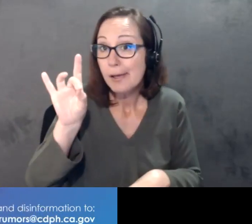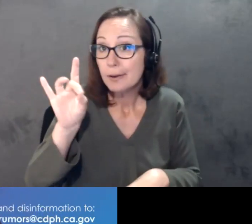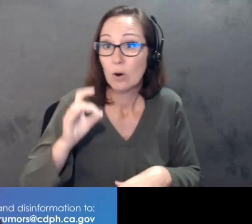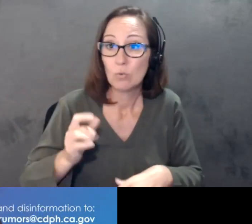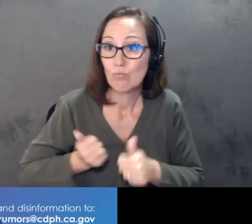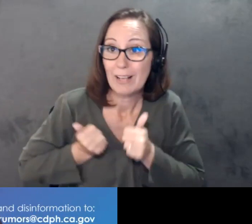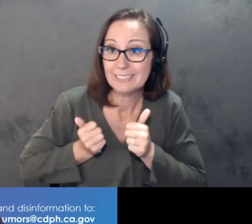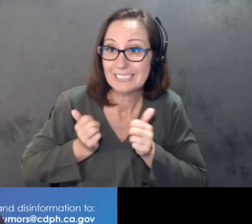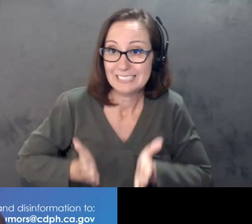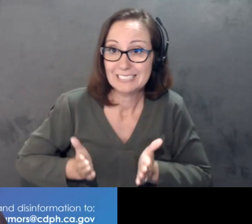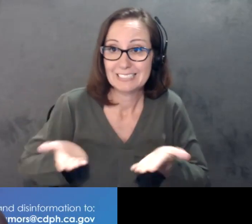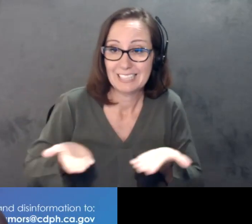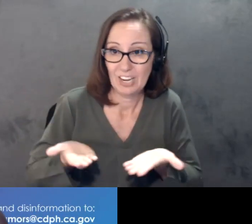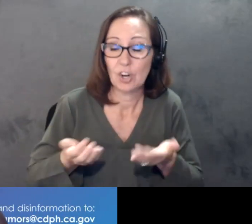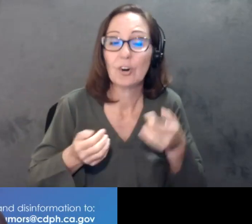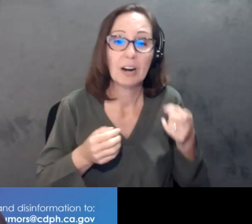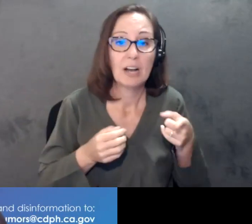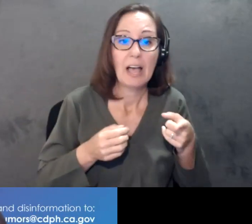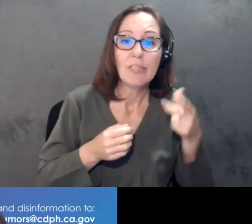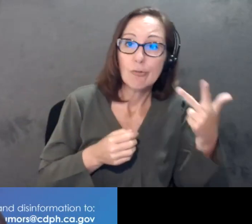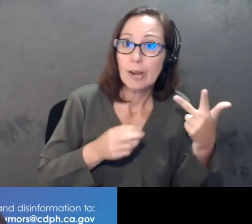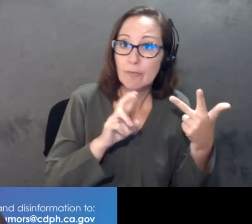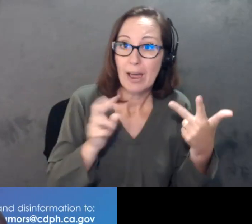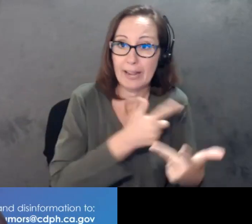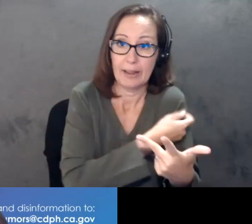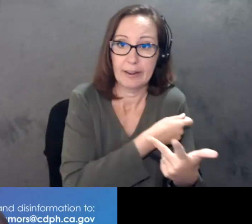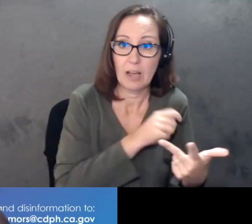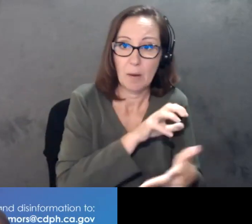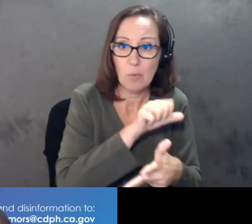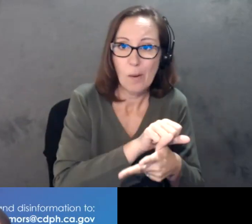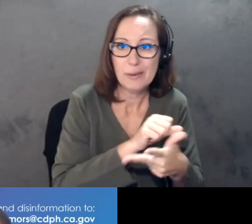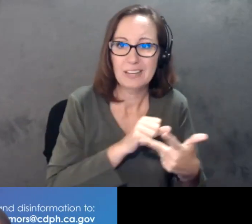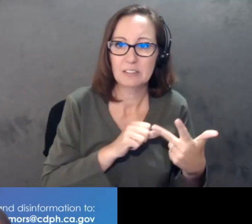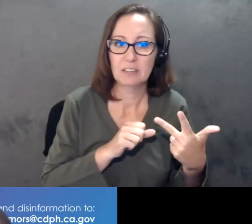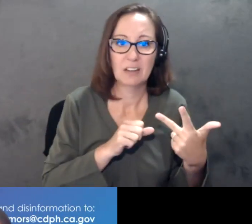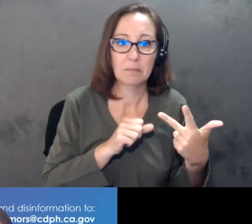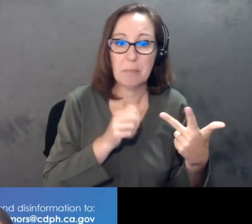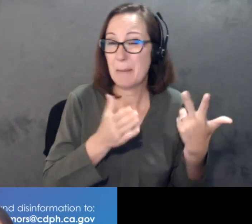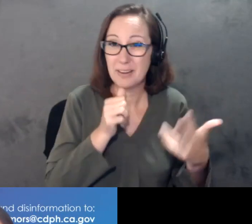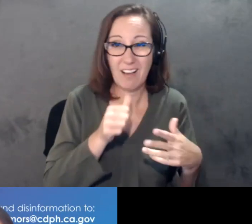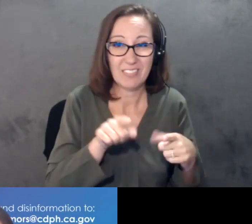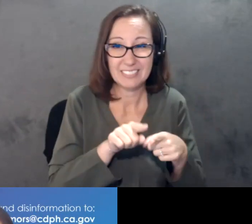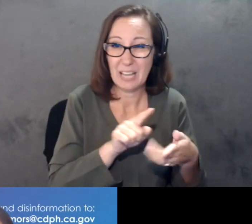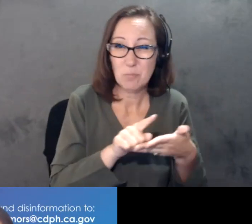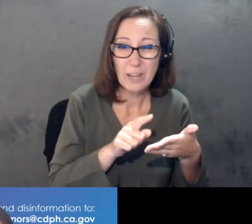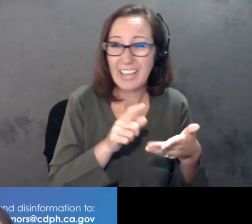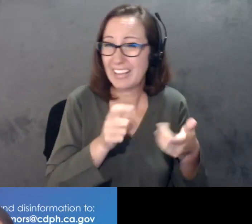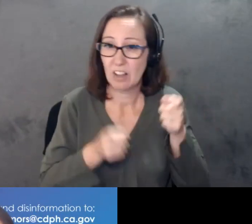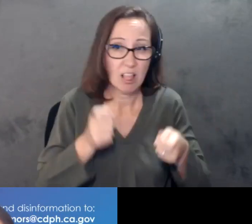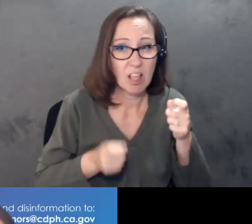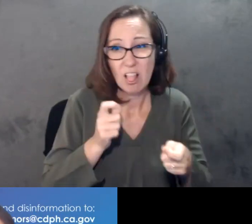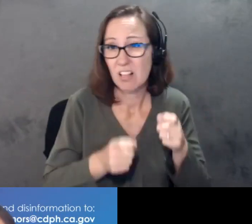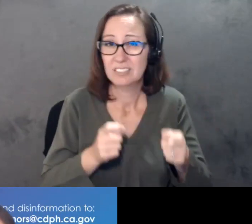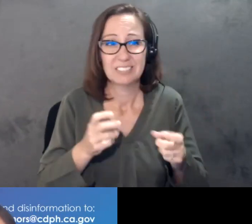them are ready for an appointment, which is not like sometimes not even that same week, and things change quickly. That's kind